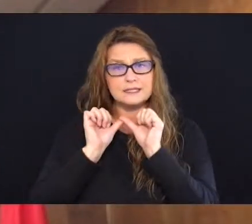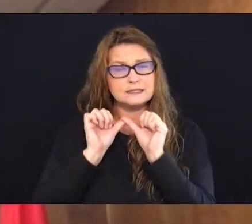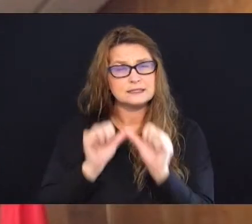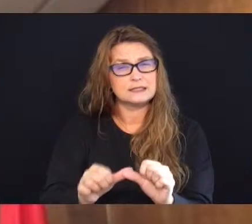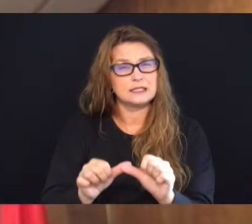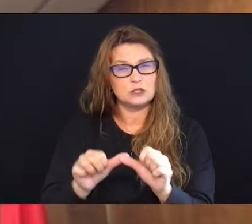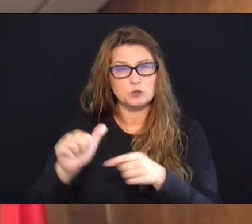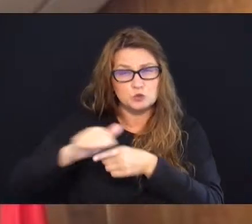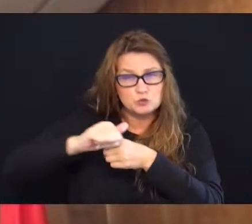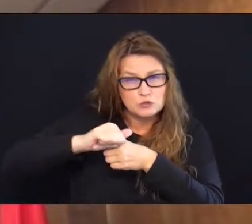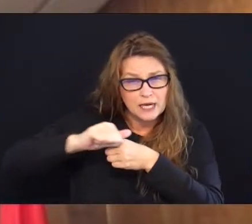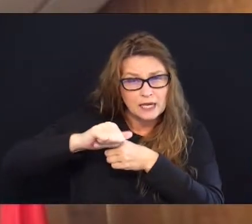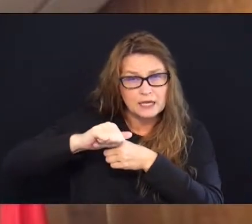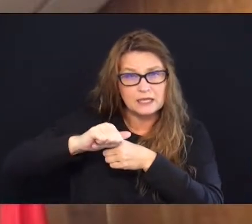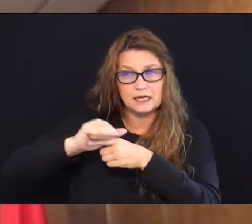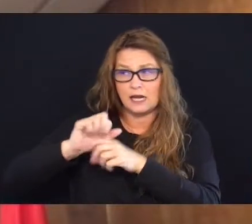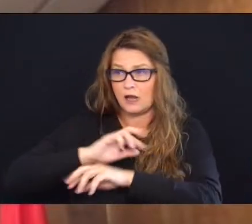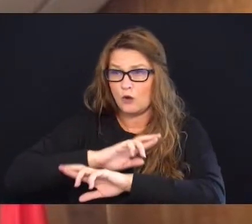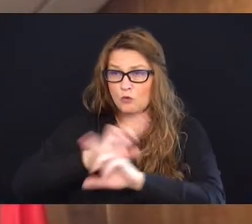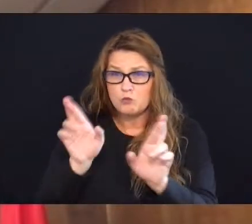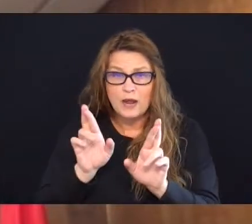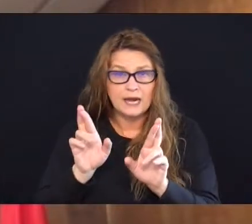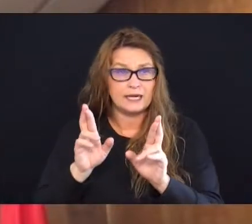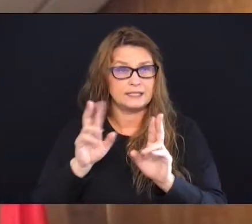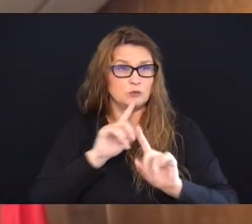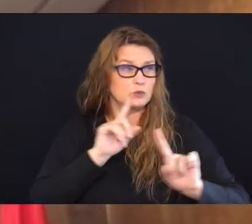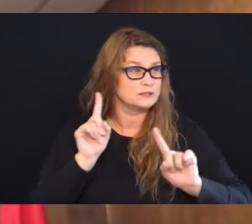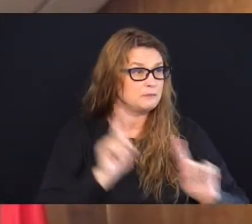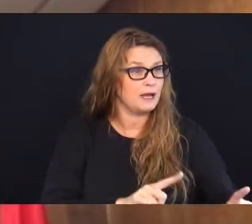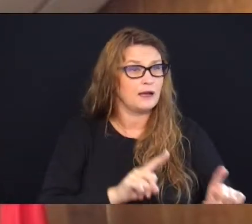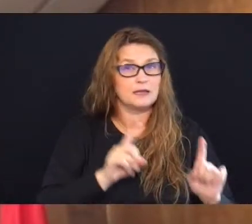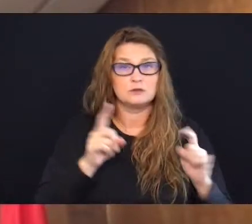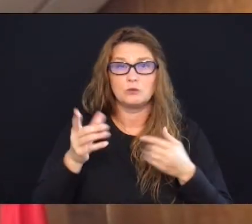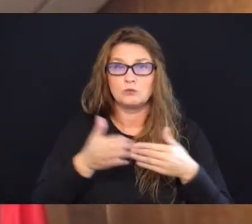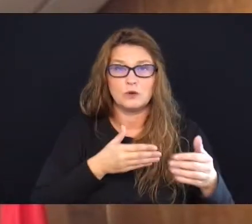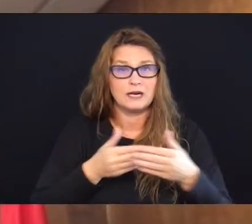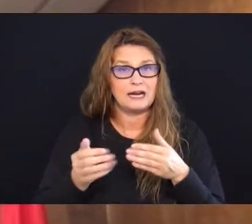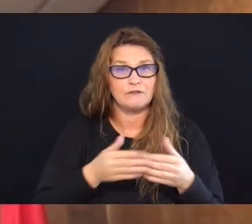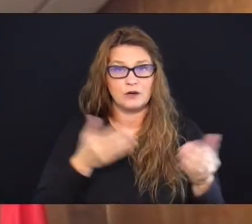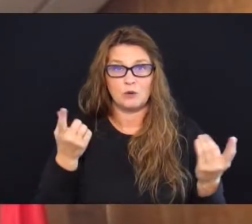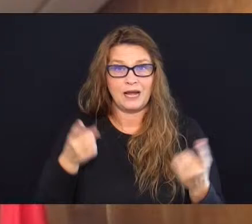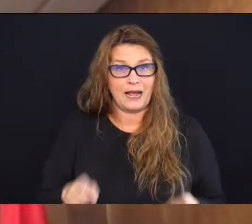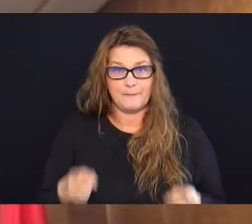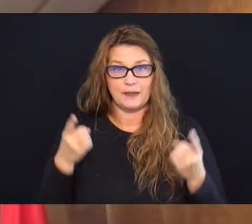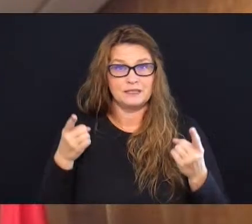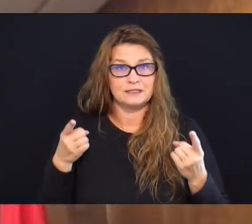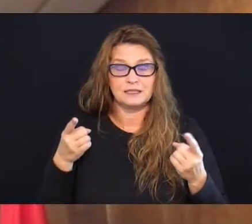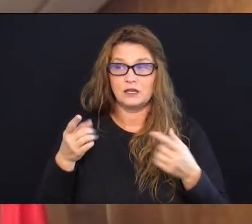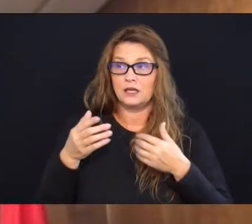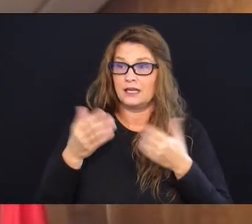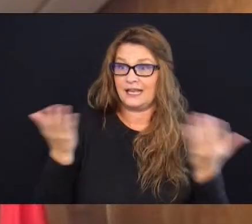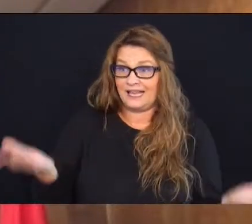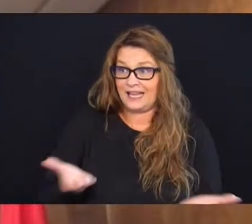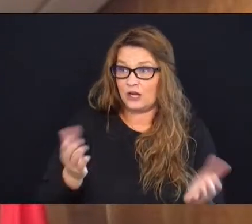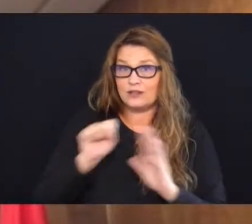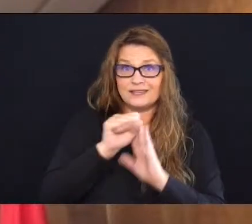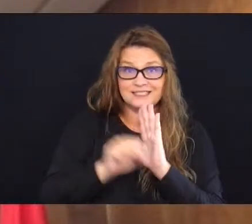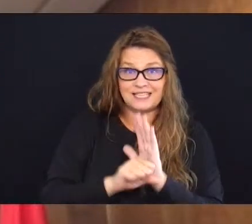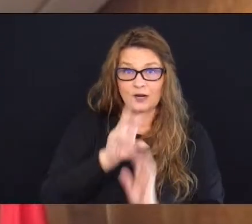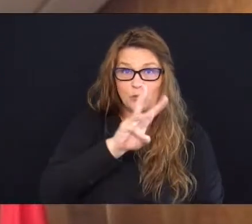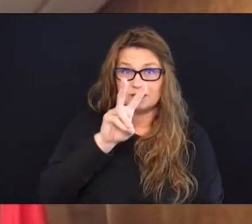to train, to be prepared to respond to whatever may come at us, whether that be here in the state